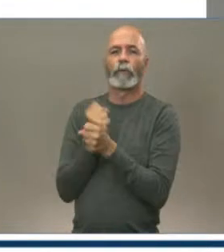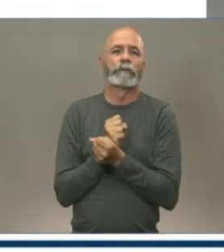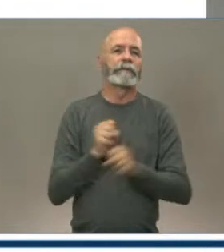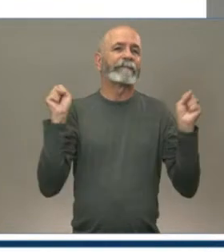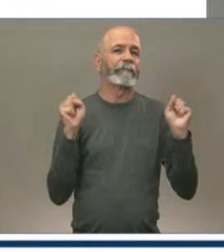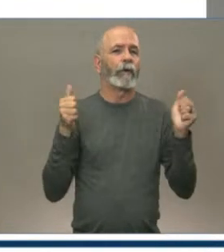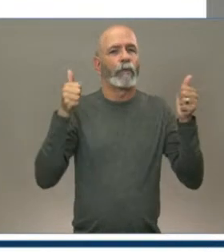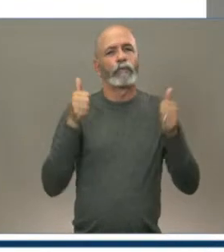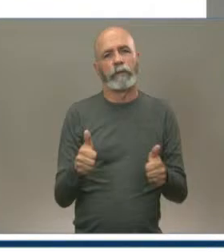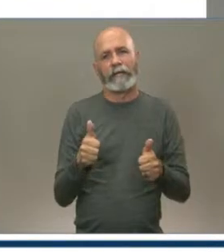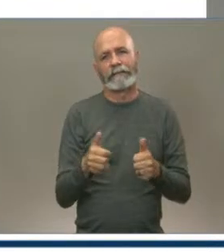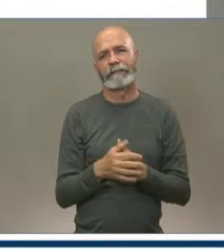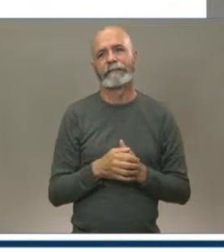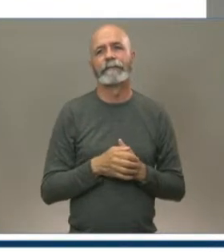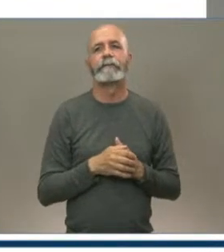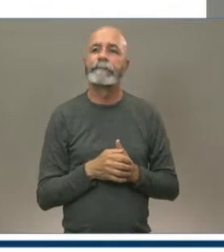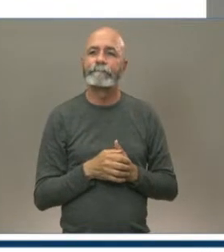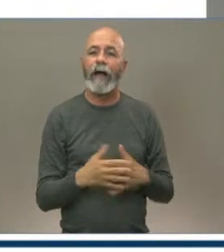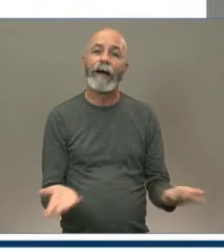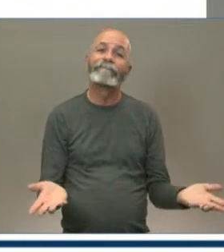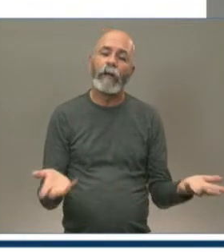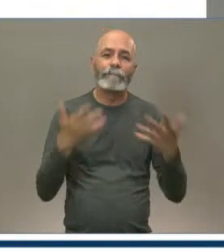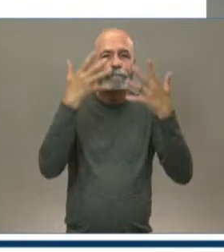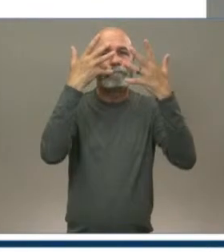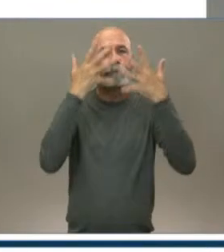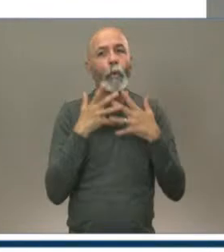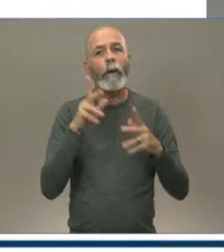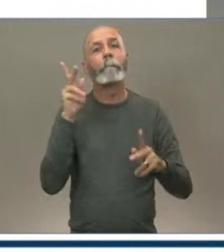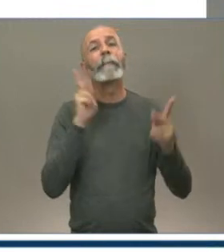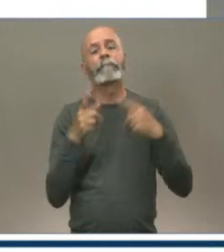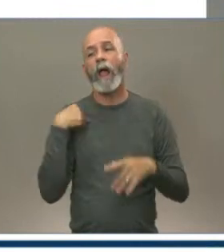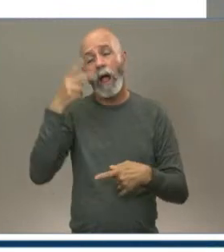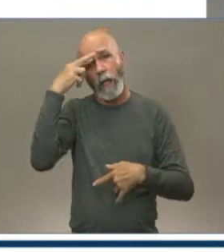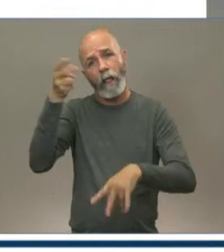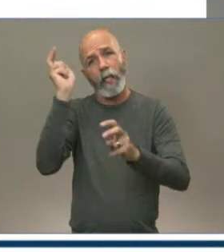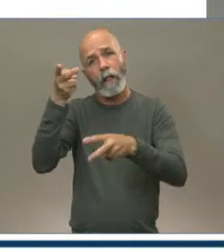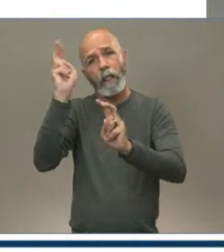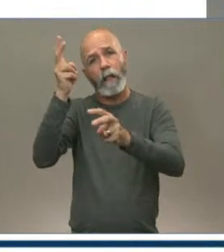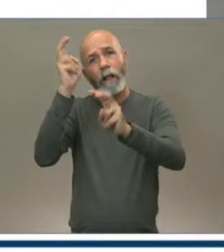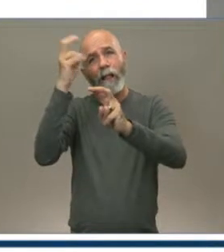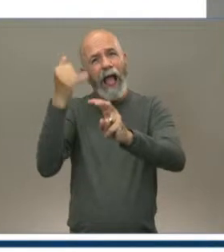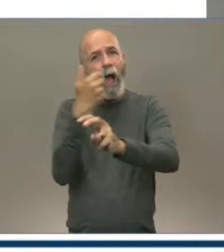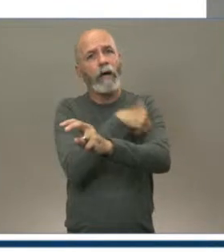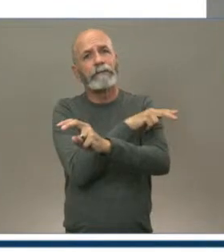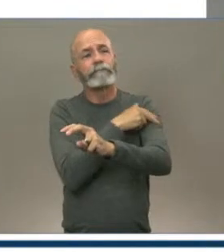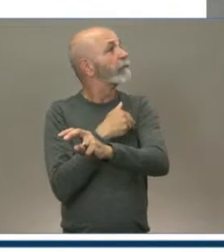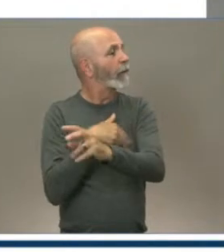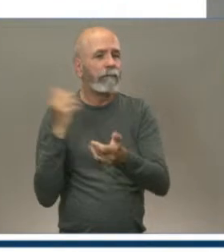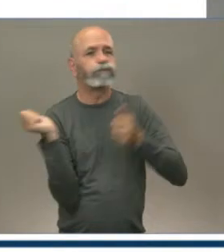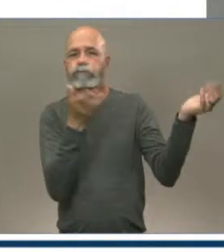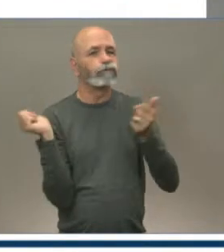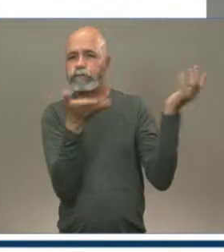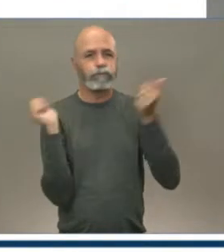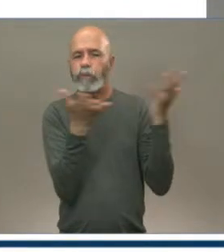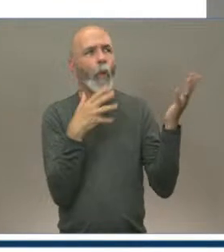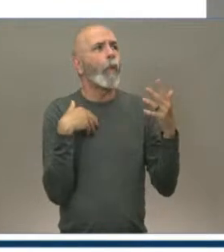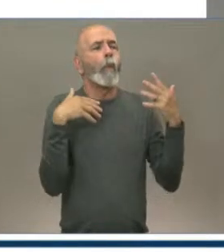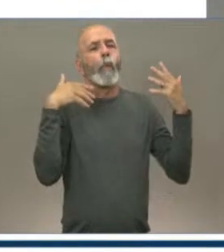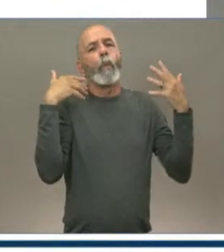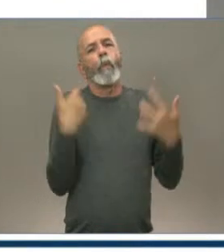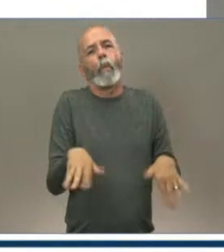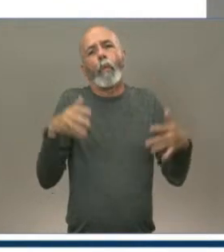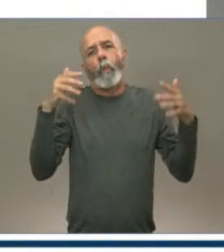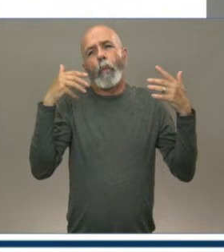Unfortunately, many Nova Scotians are very sick, and the number of hospitalizations is higher than we like. We have had to transfer